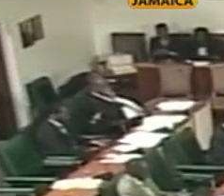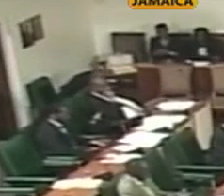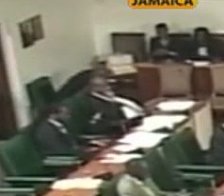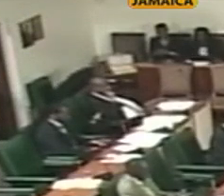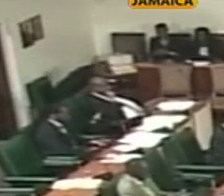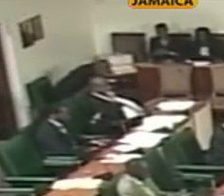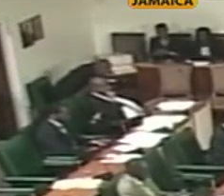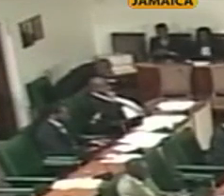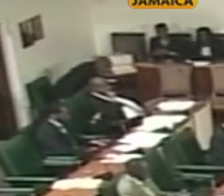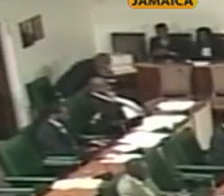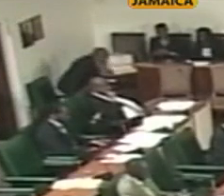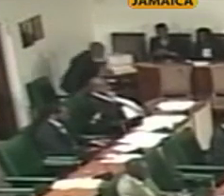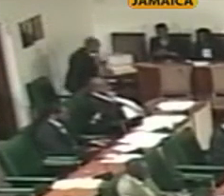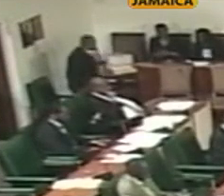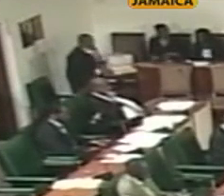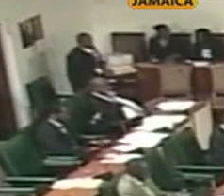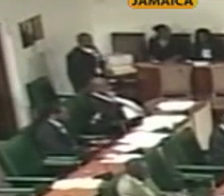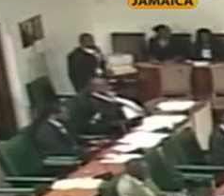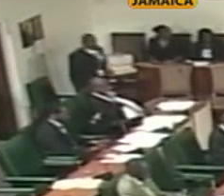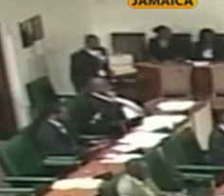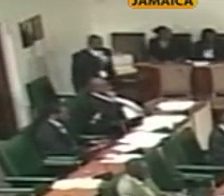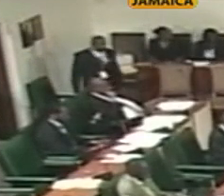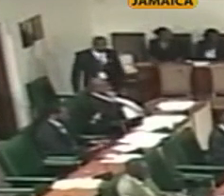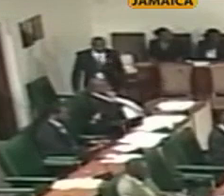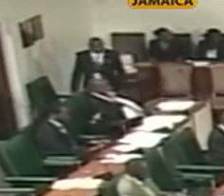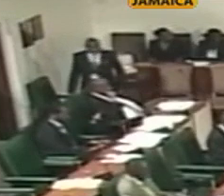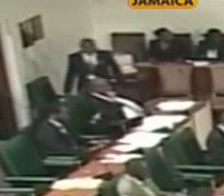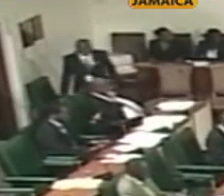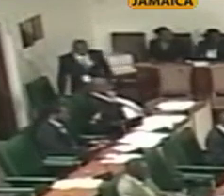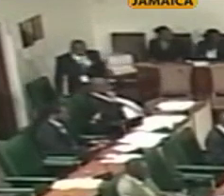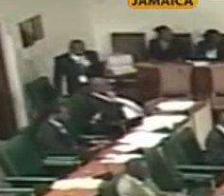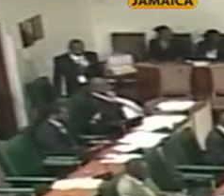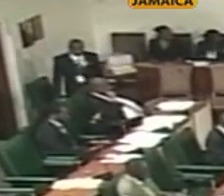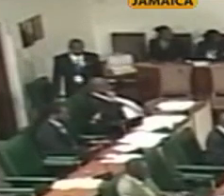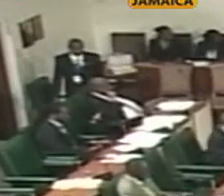of it. This House now stands adjourned.